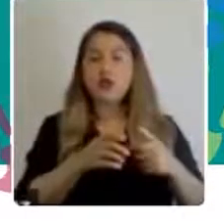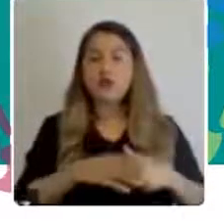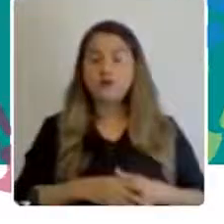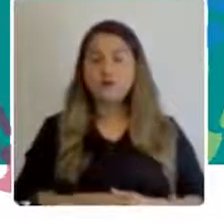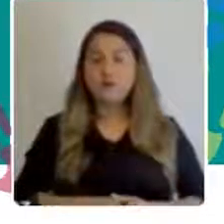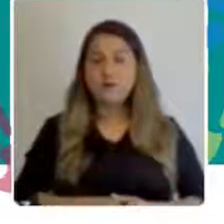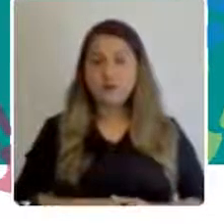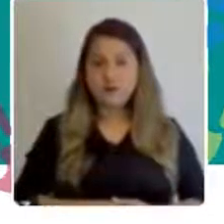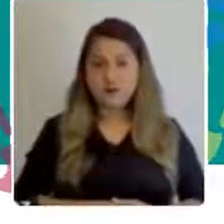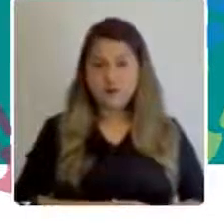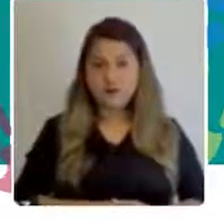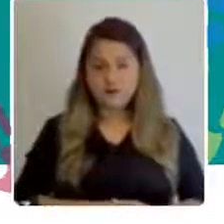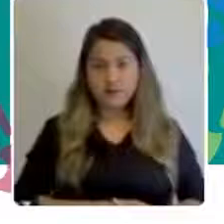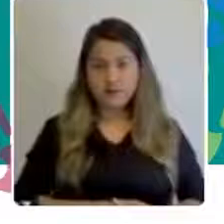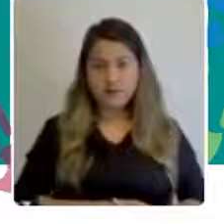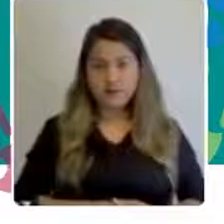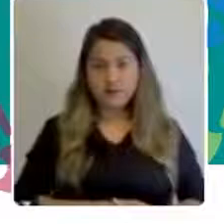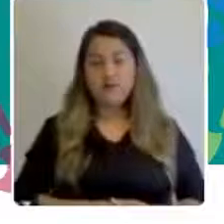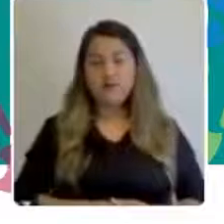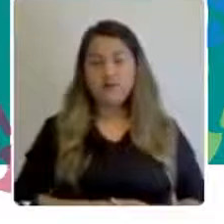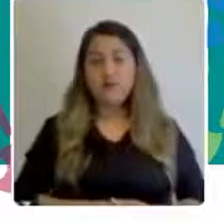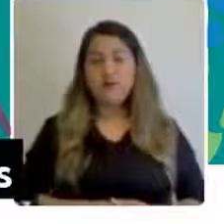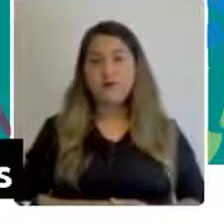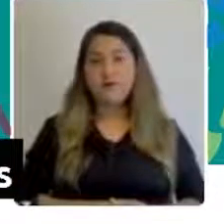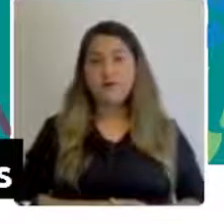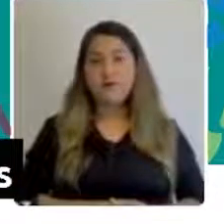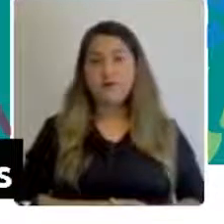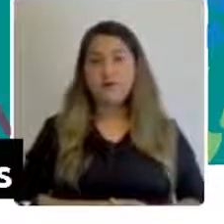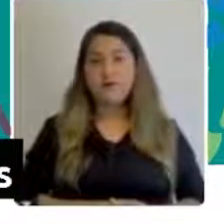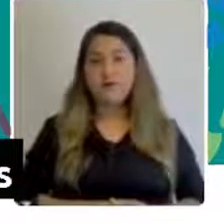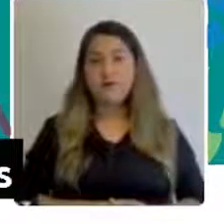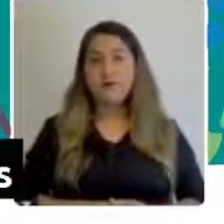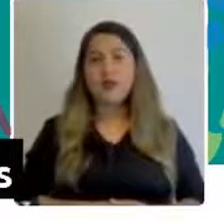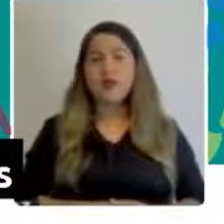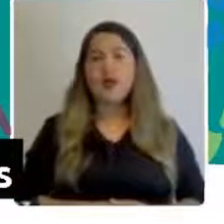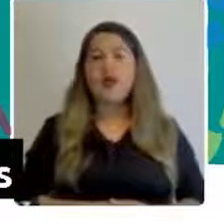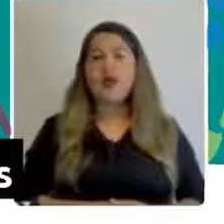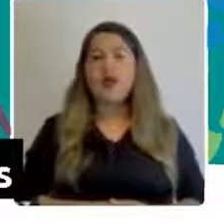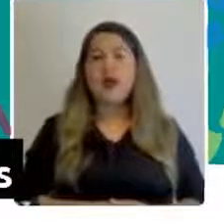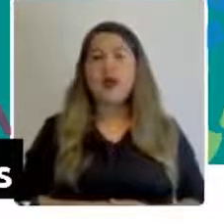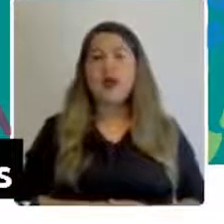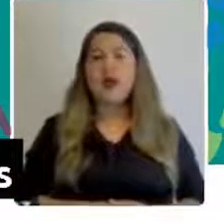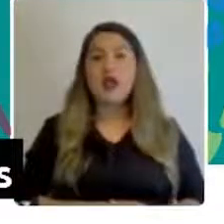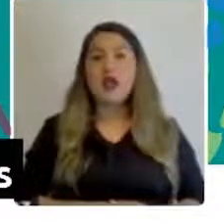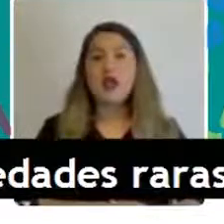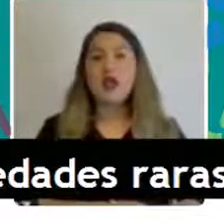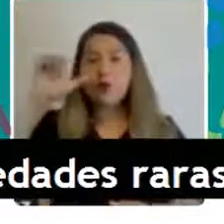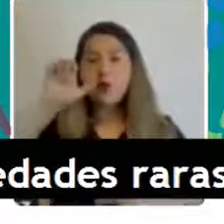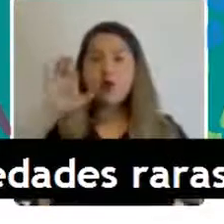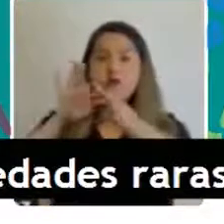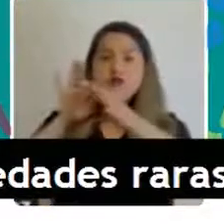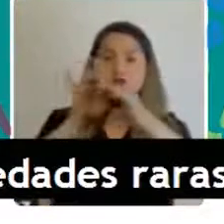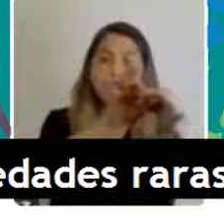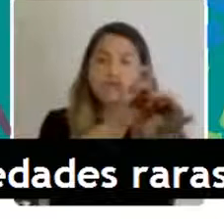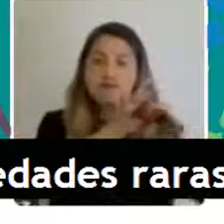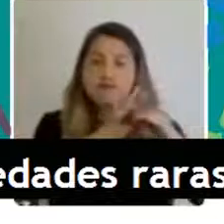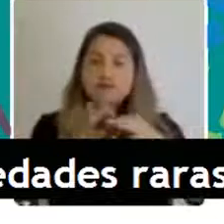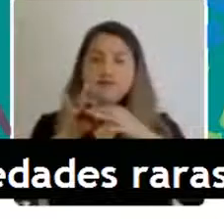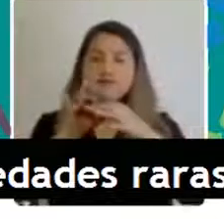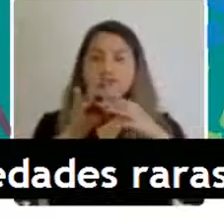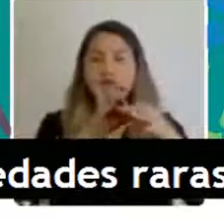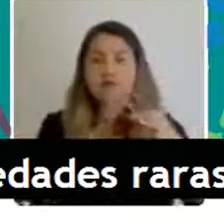has recommended that member states establish and implement in each country national plans